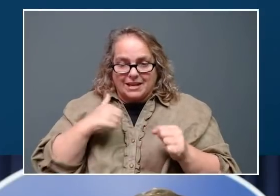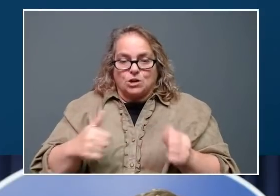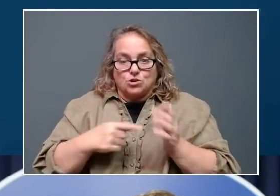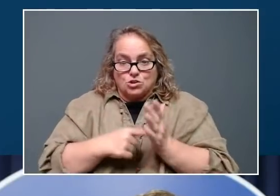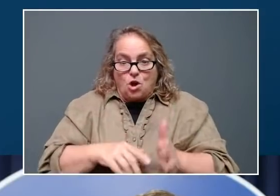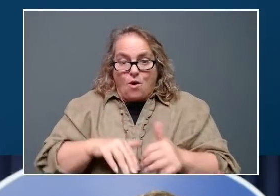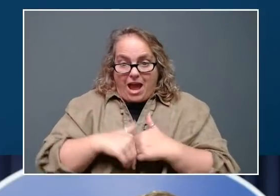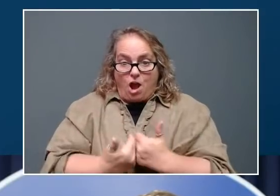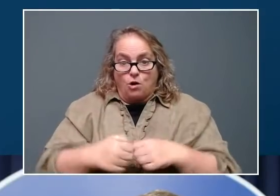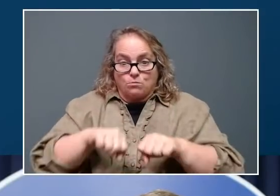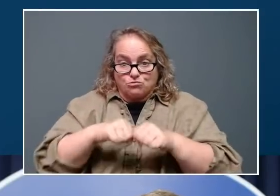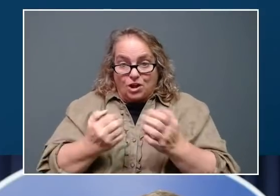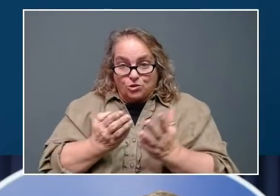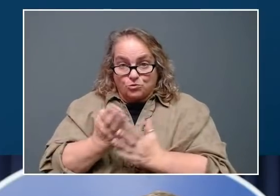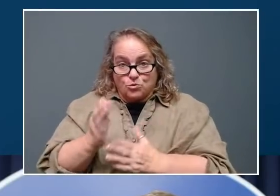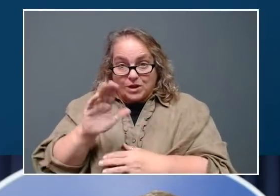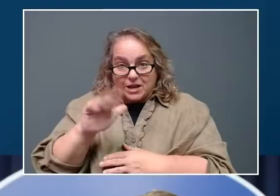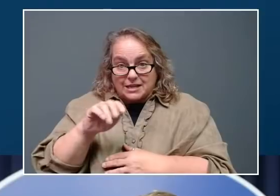every single month